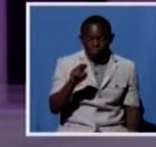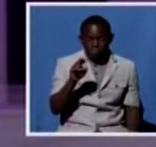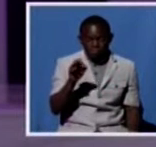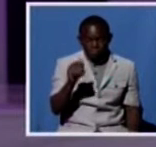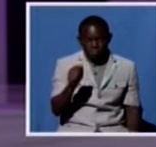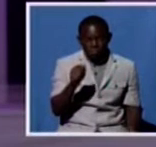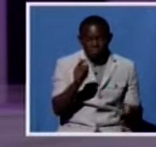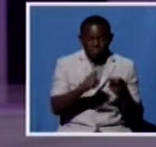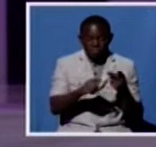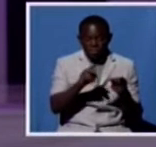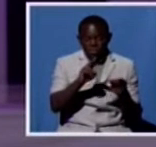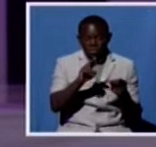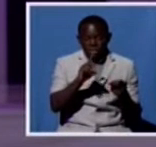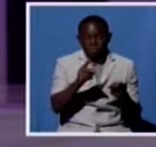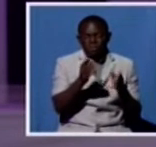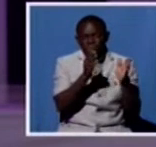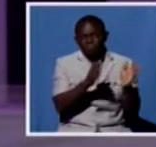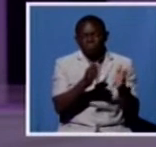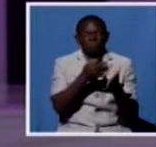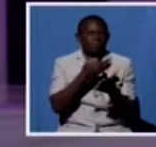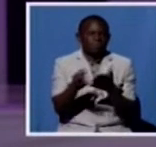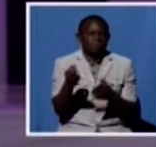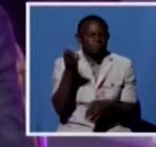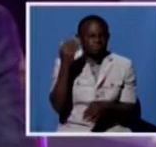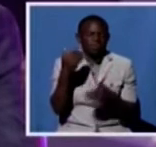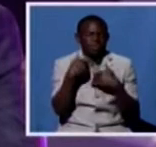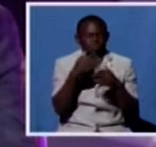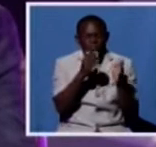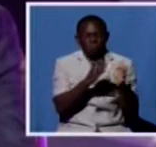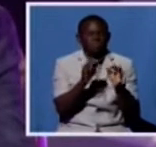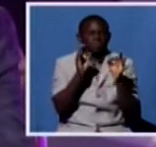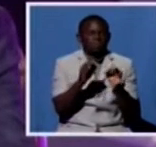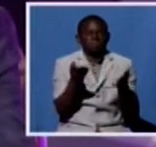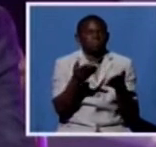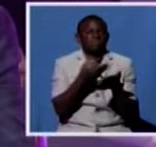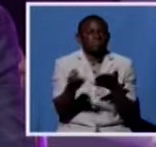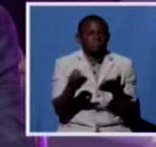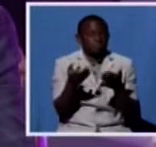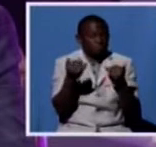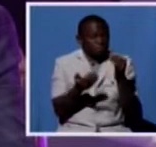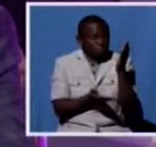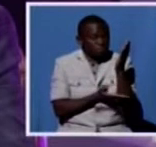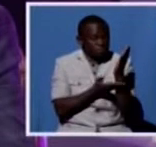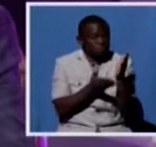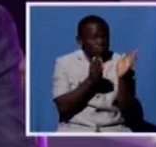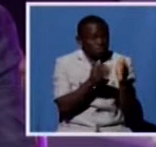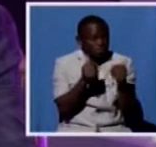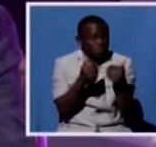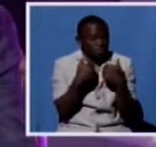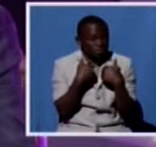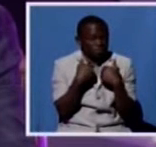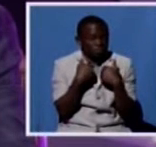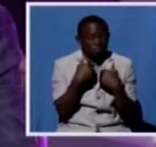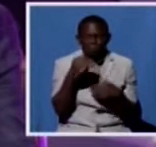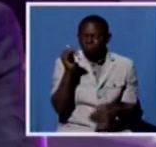this improved? There's some improvement. I would tell you, we had quite